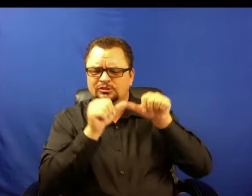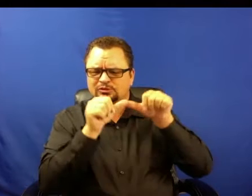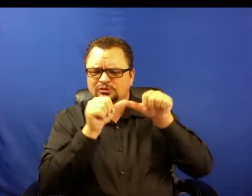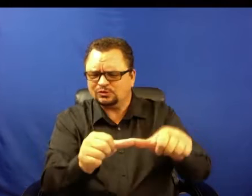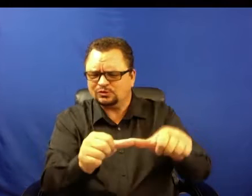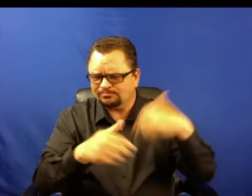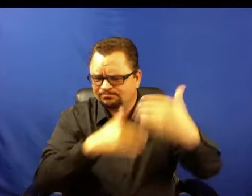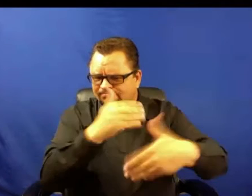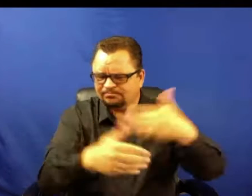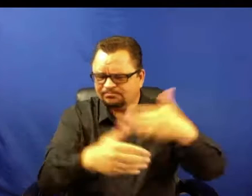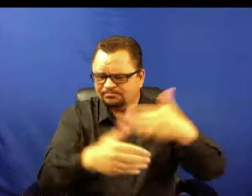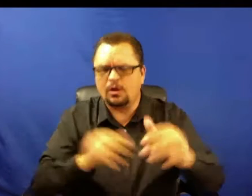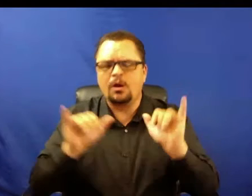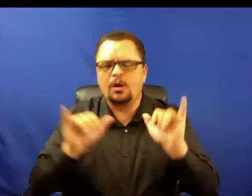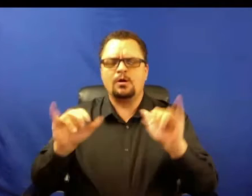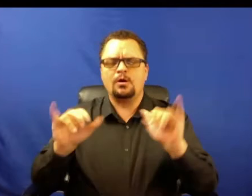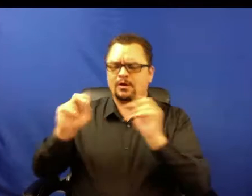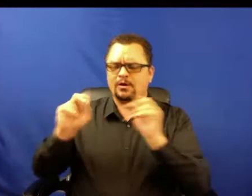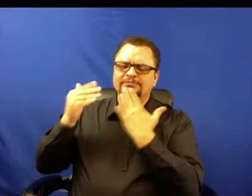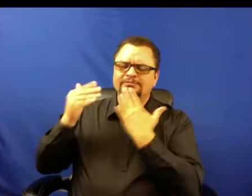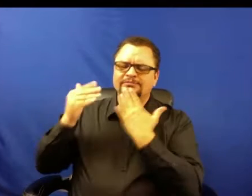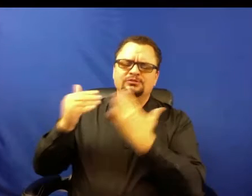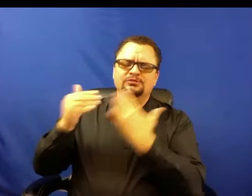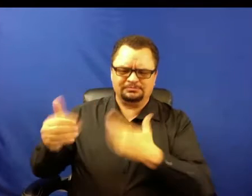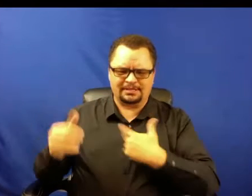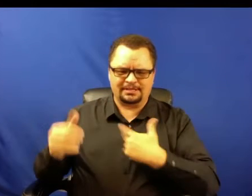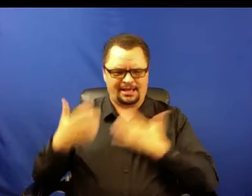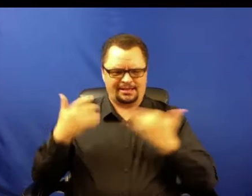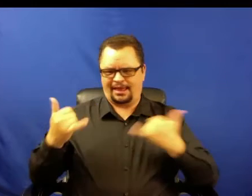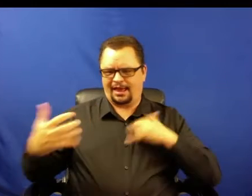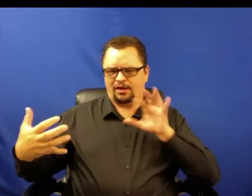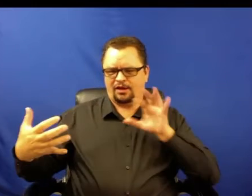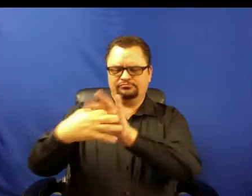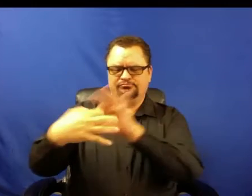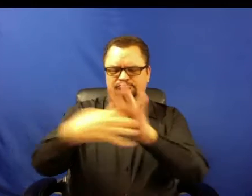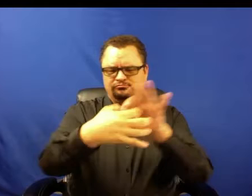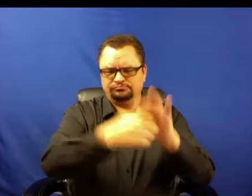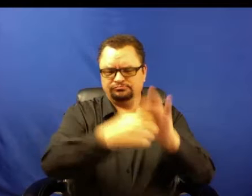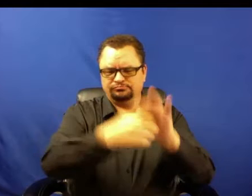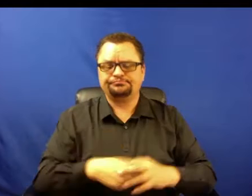Board of Health member comments. We're back up to number 3.